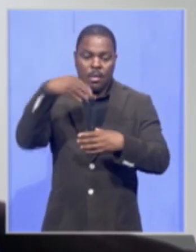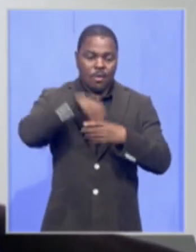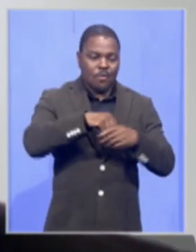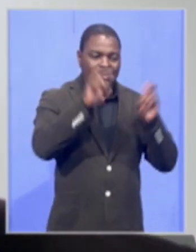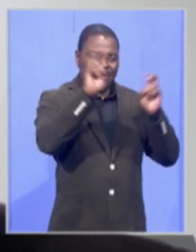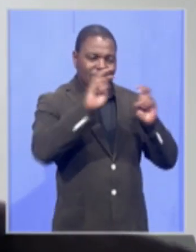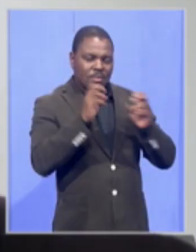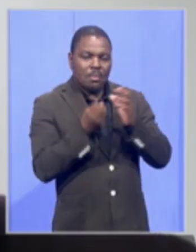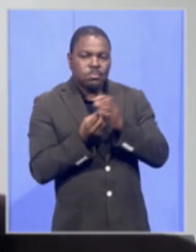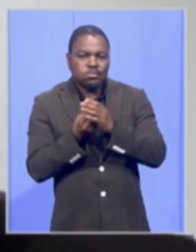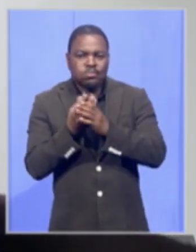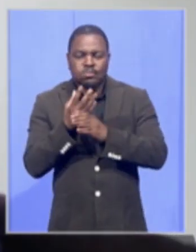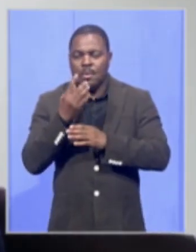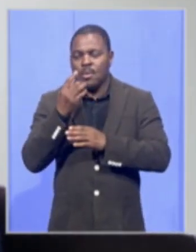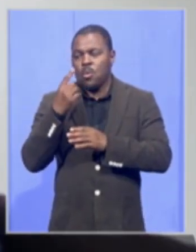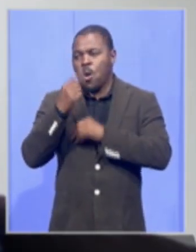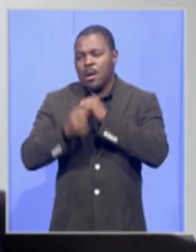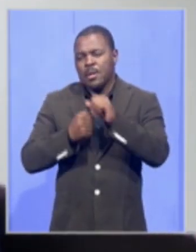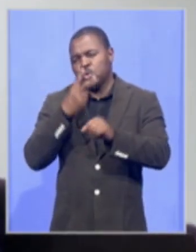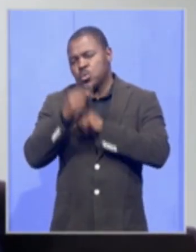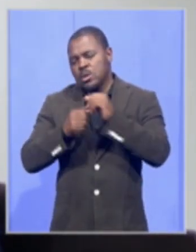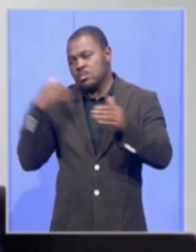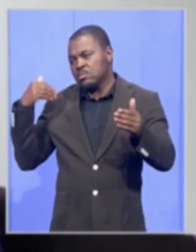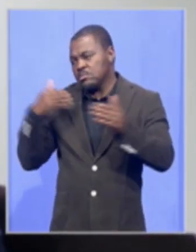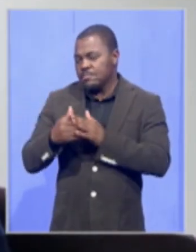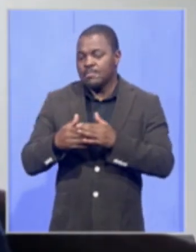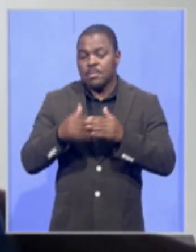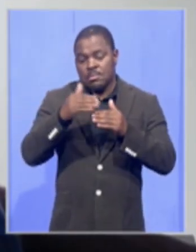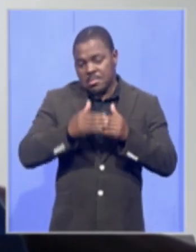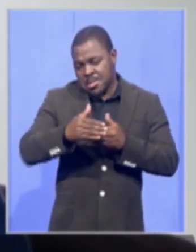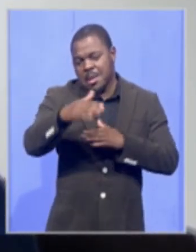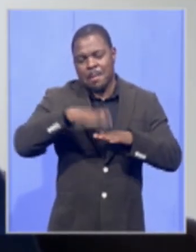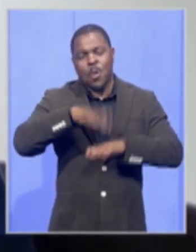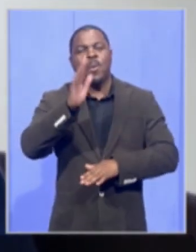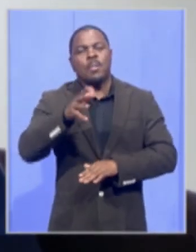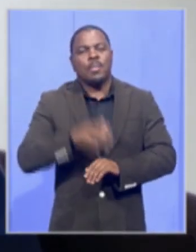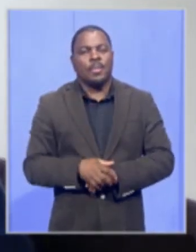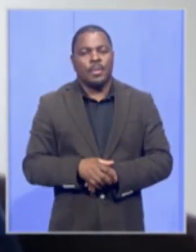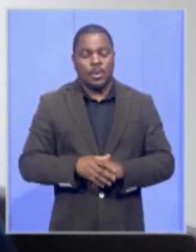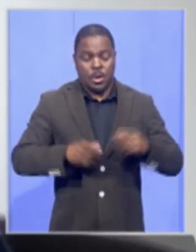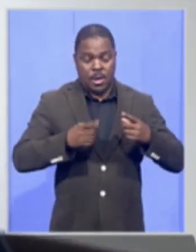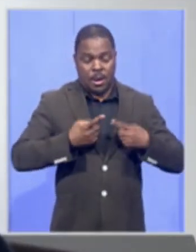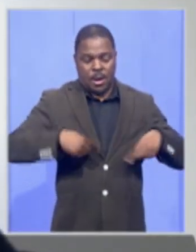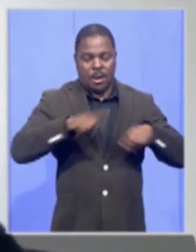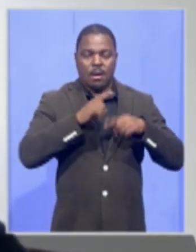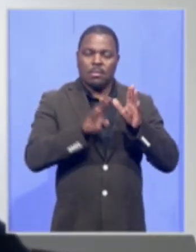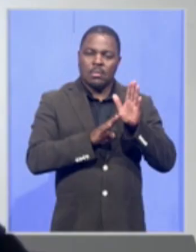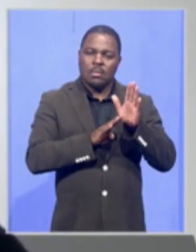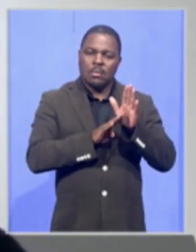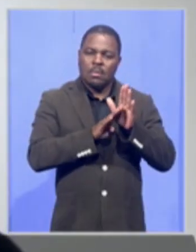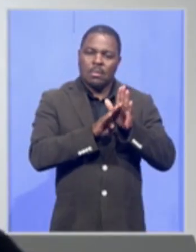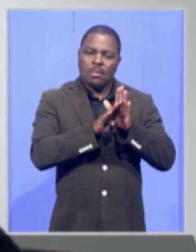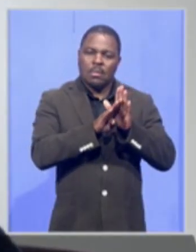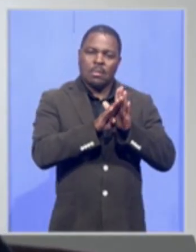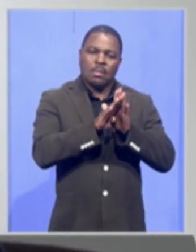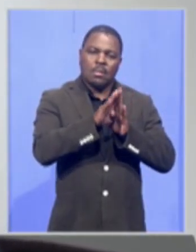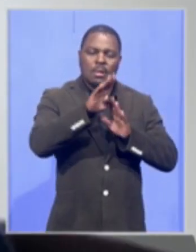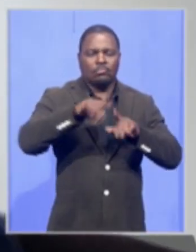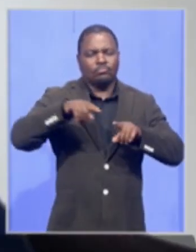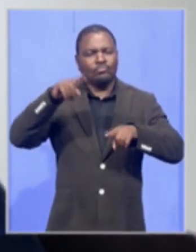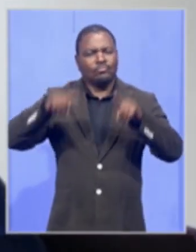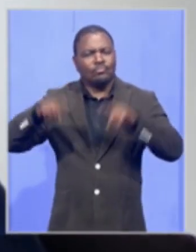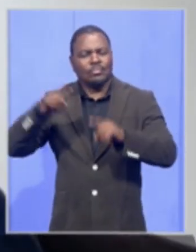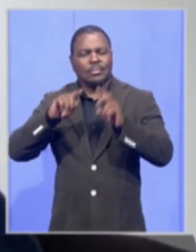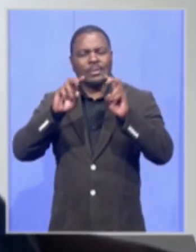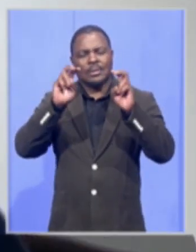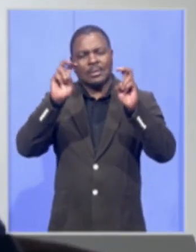year or two, and there will be more. So we're developing a more diverse energy market